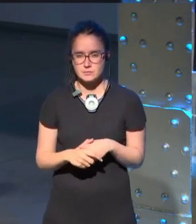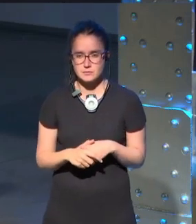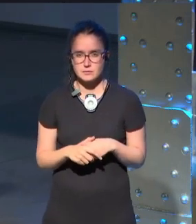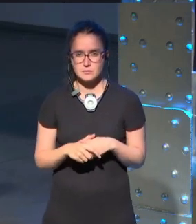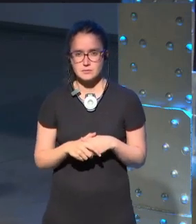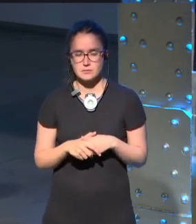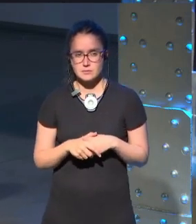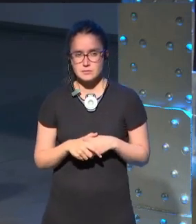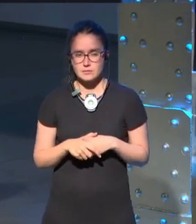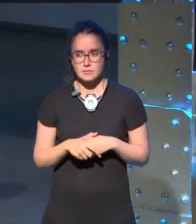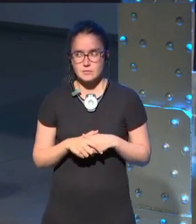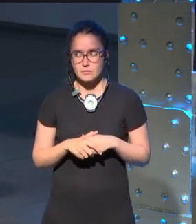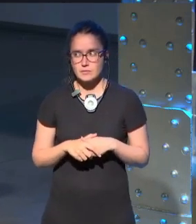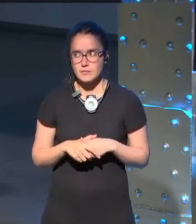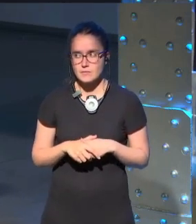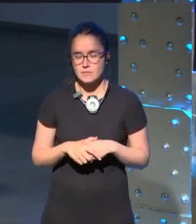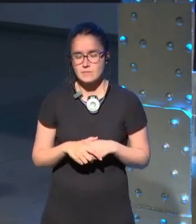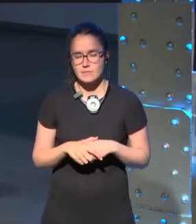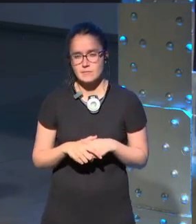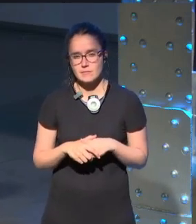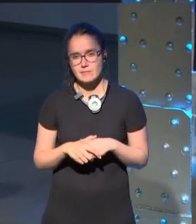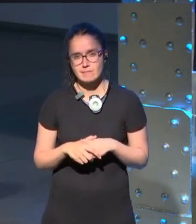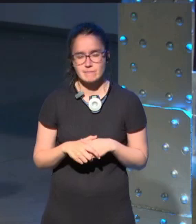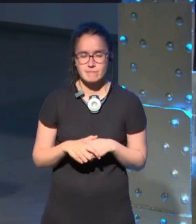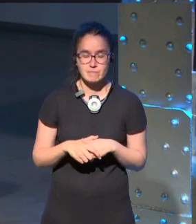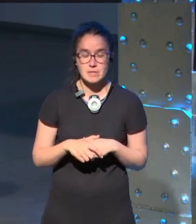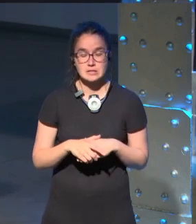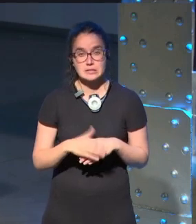Well, that's an interesting thing.